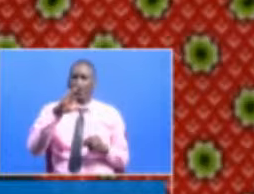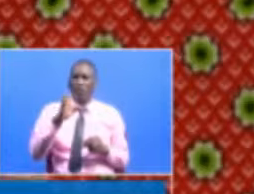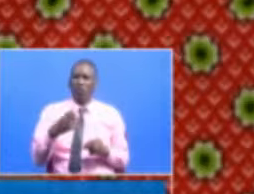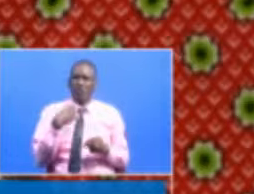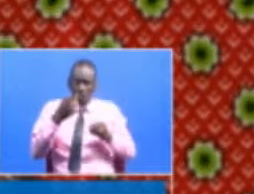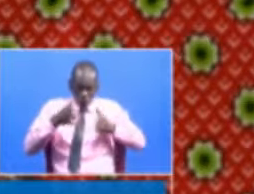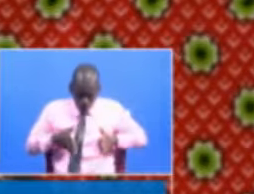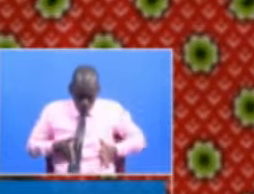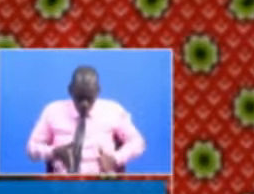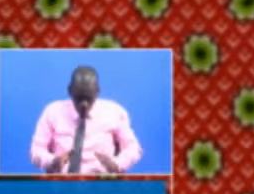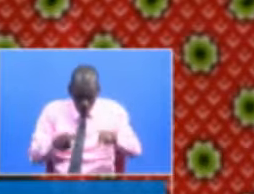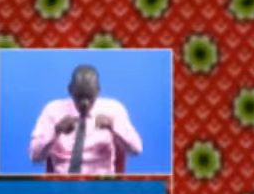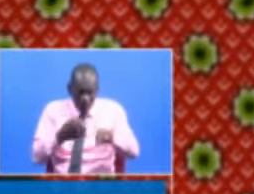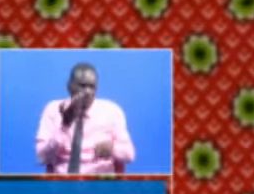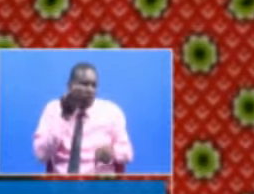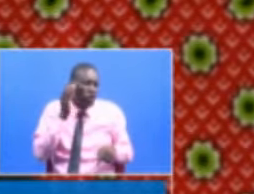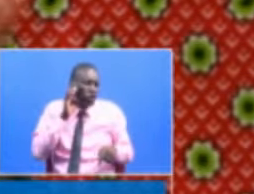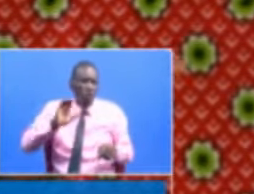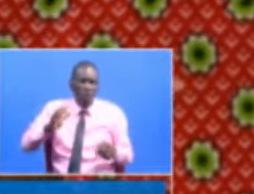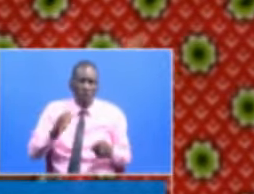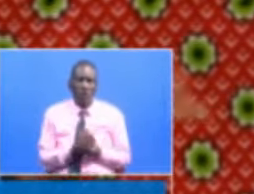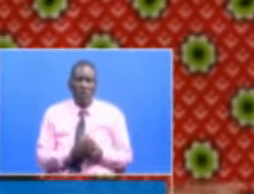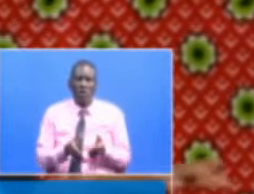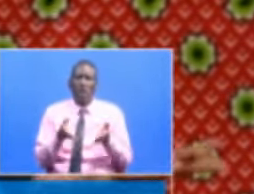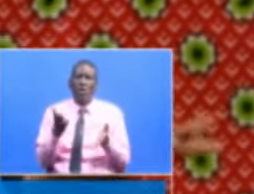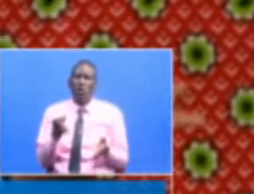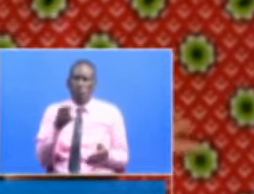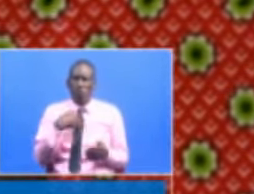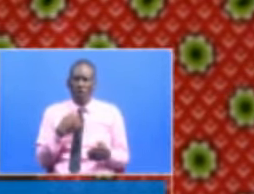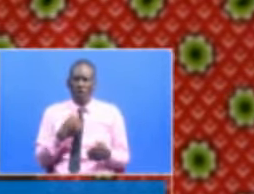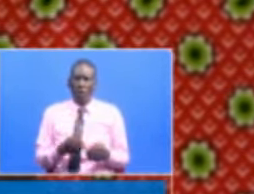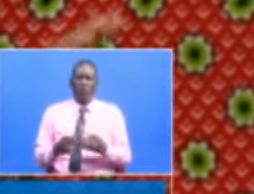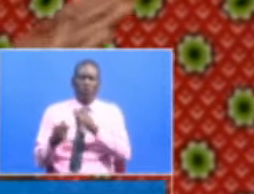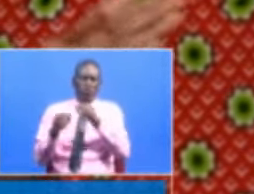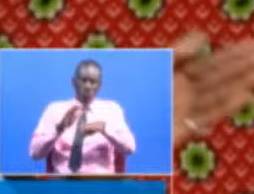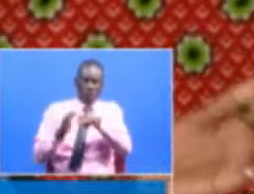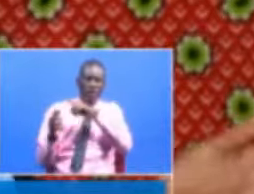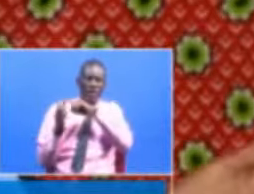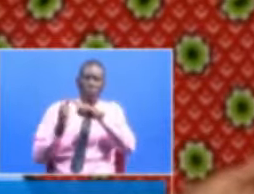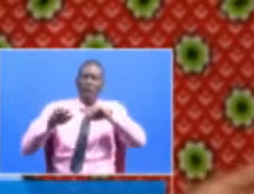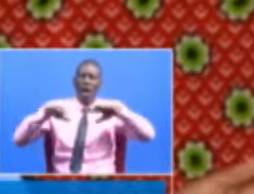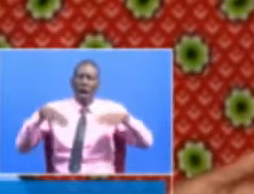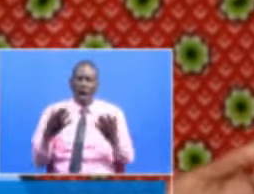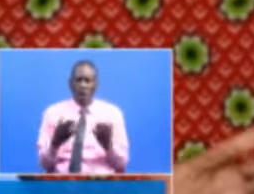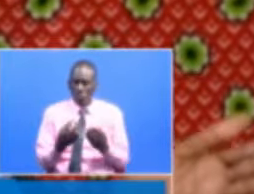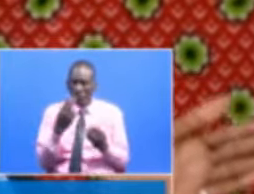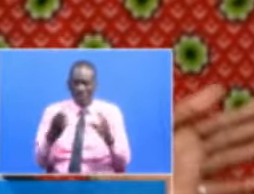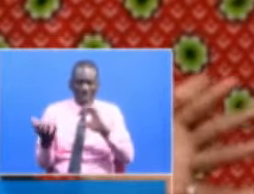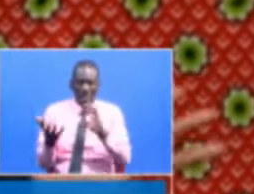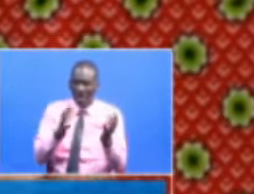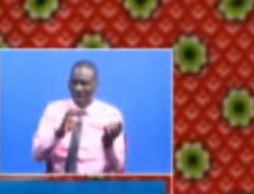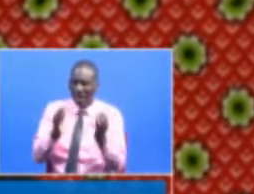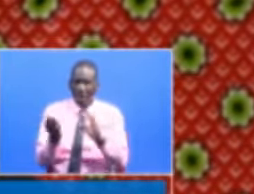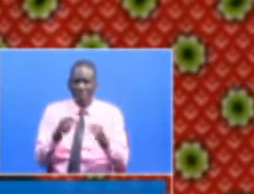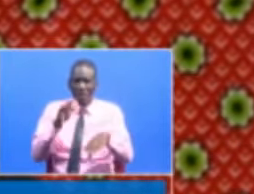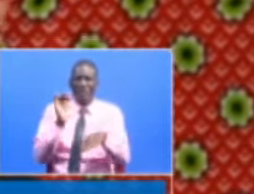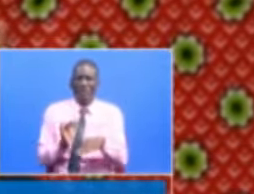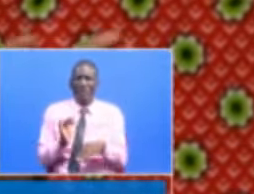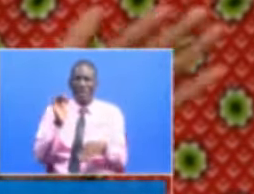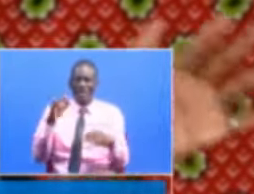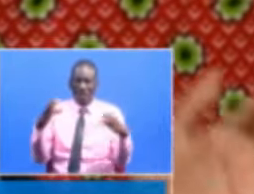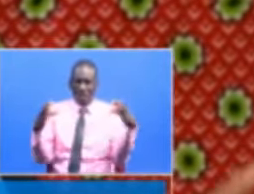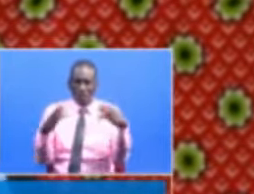raised in Isiolo County. Therefore, you have firsthand experience of how you've seen climate affect this